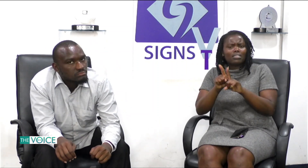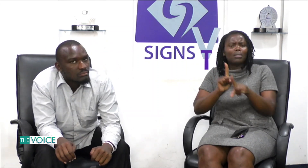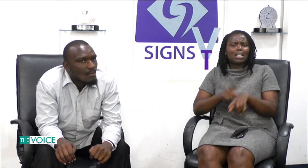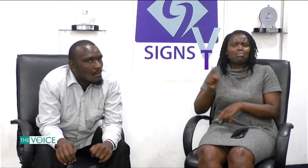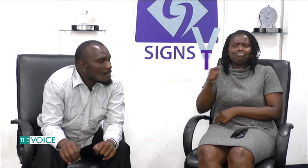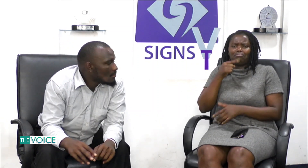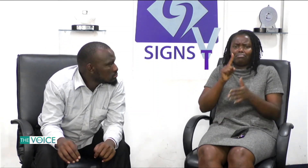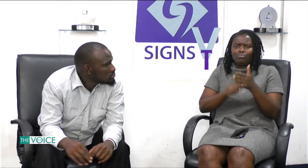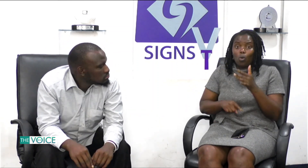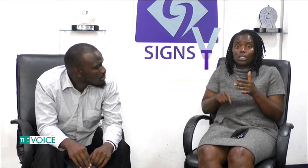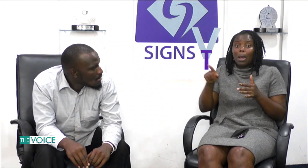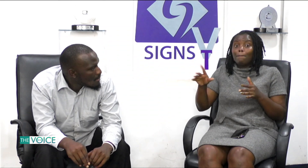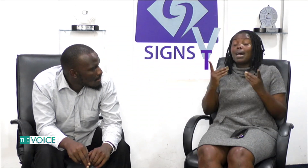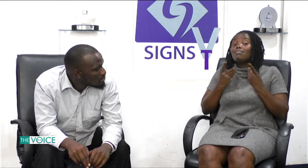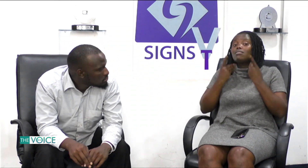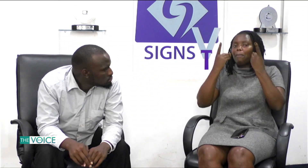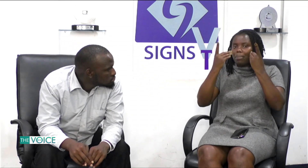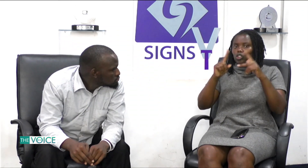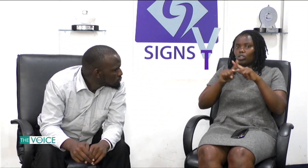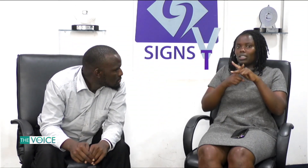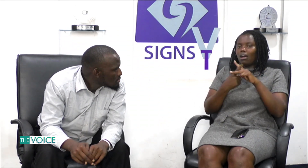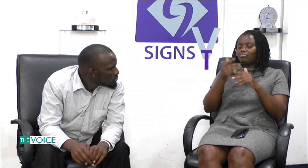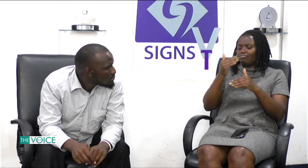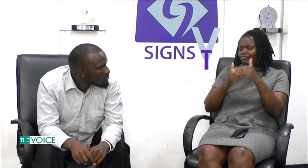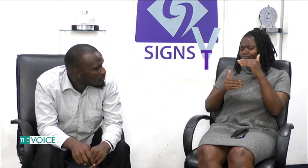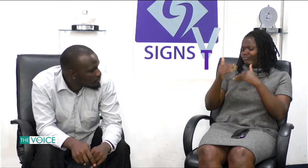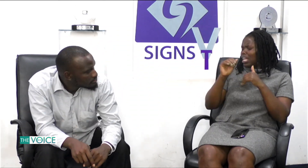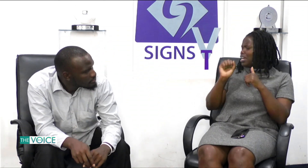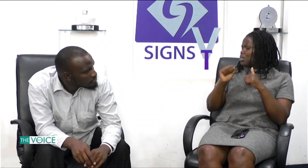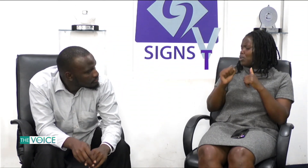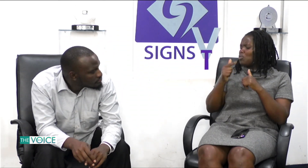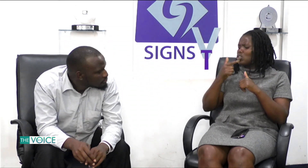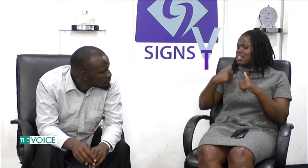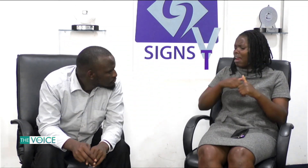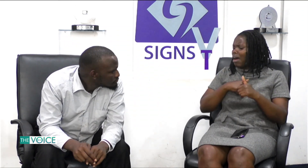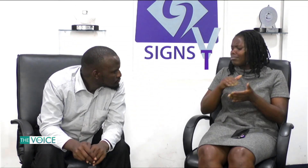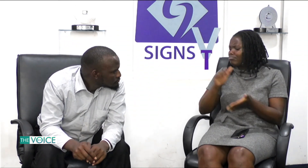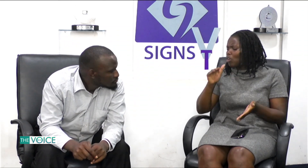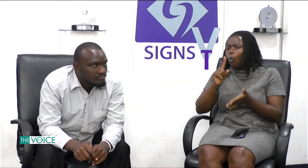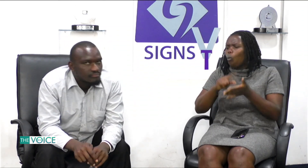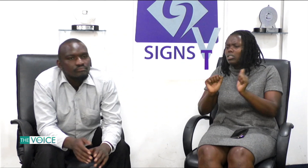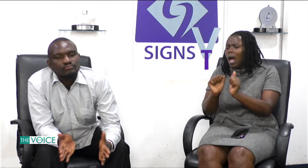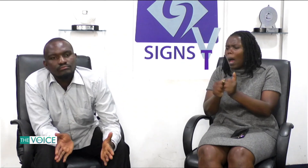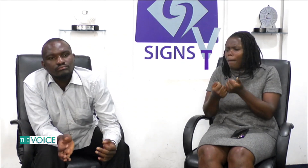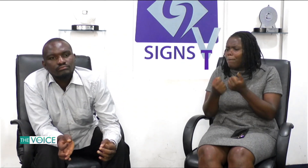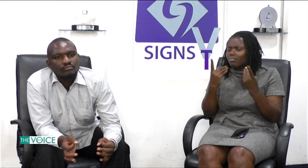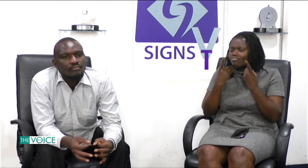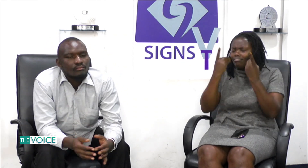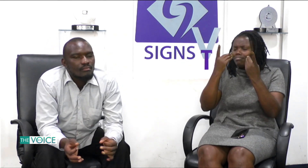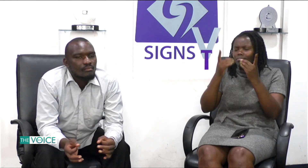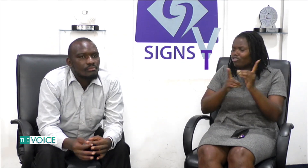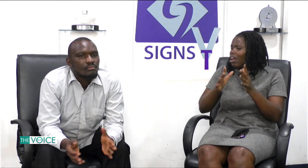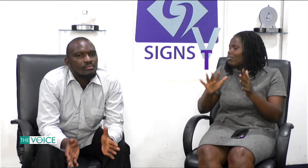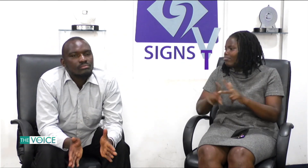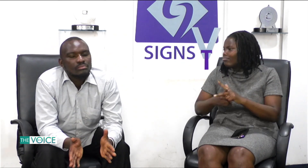to us on how you started your journey as a mental health advocate, because you talked about depression.